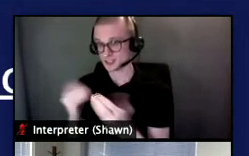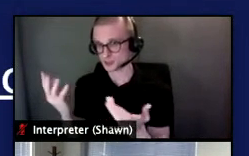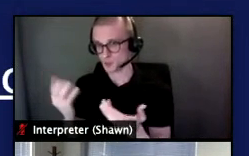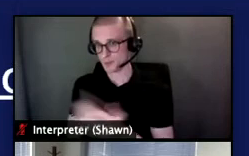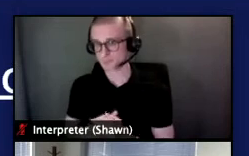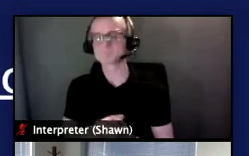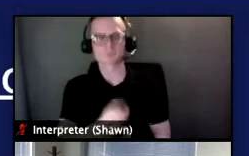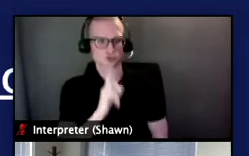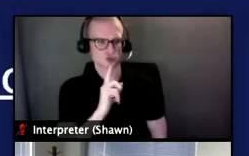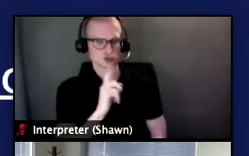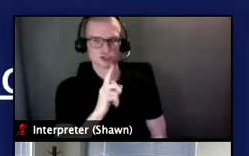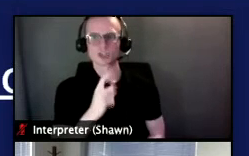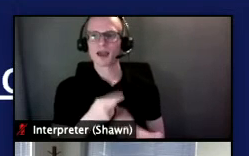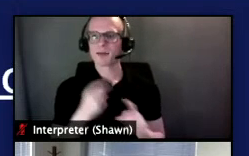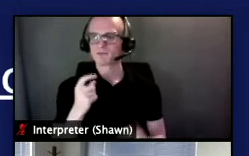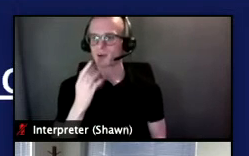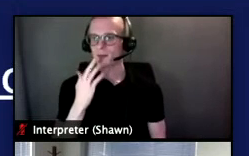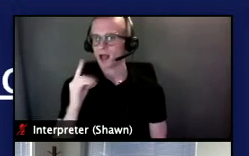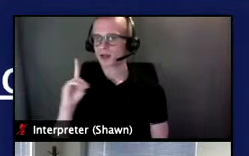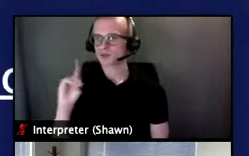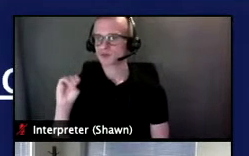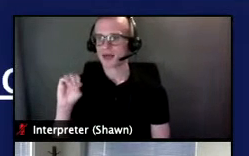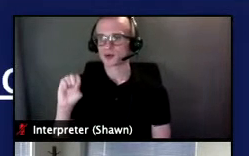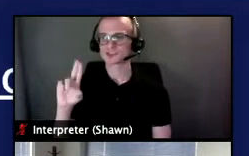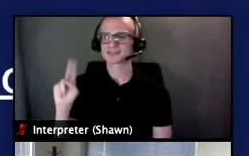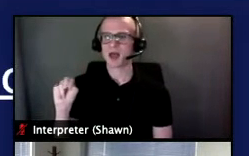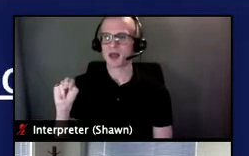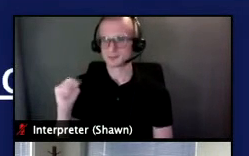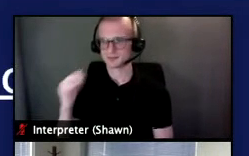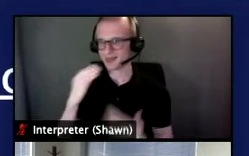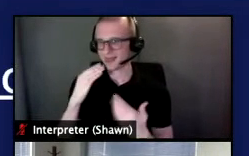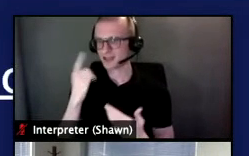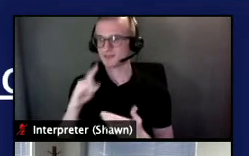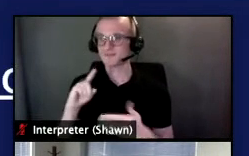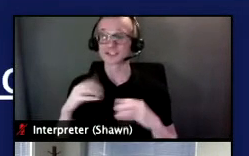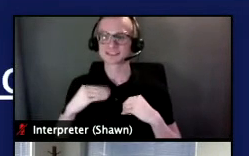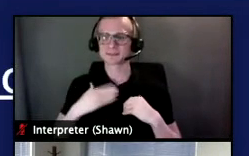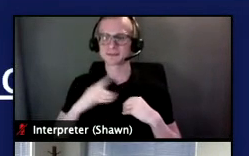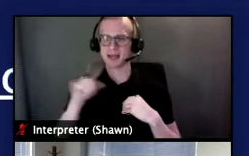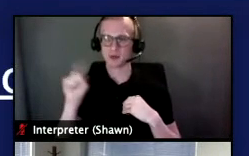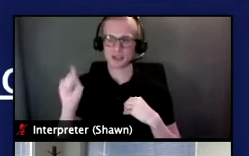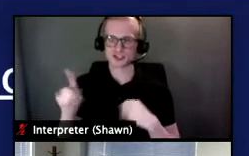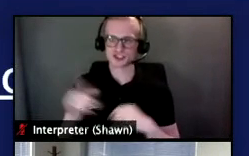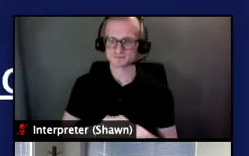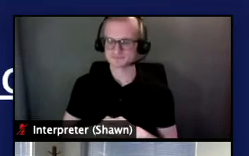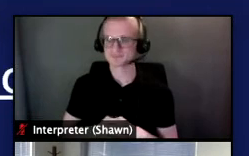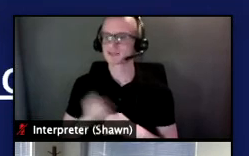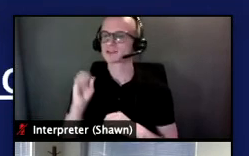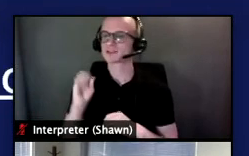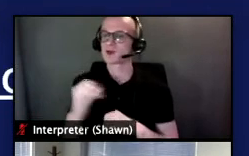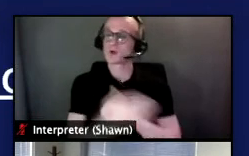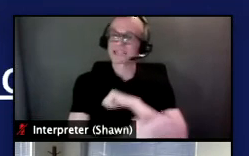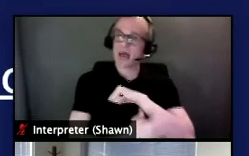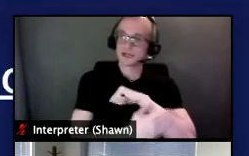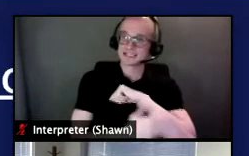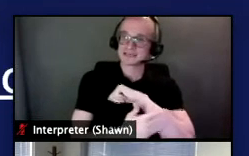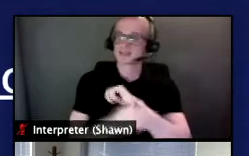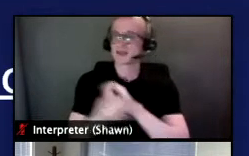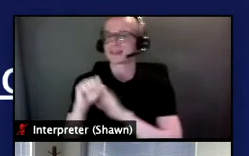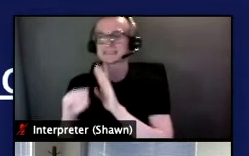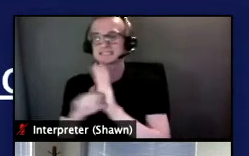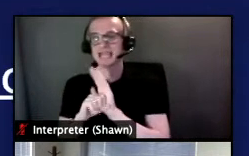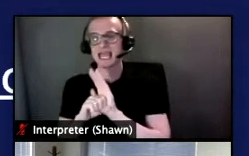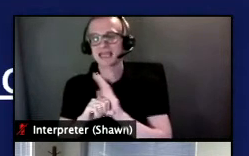Sure, it's Jesse at the Colorado Sun. Thanks for taking my question. So counties and the state have indicated that they can't keep